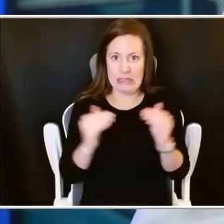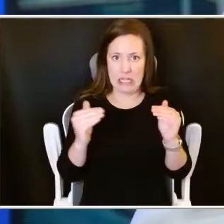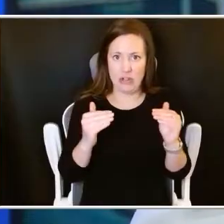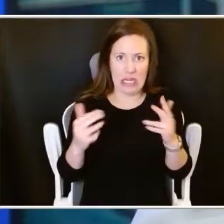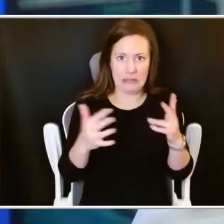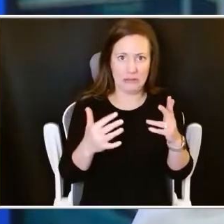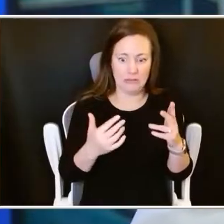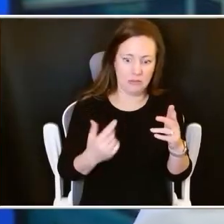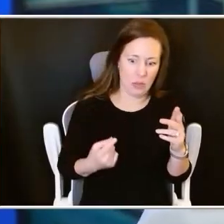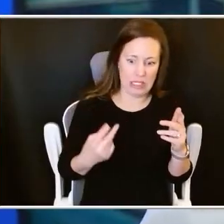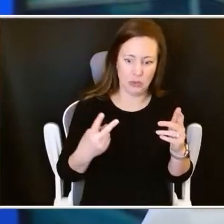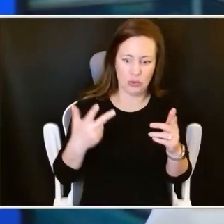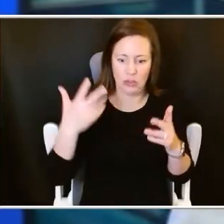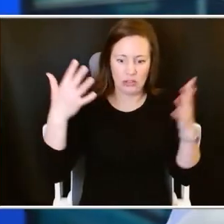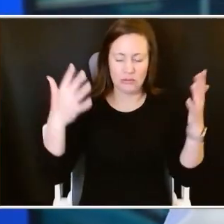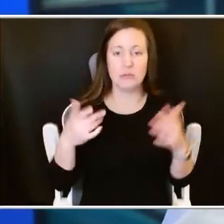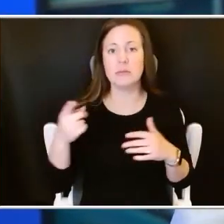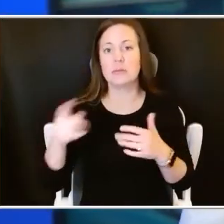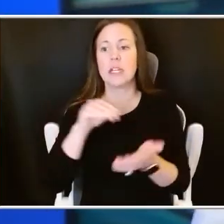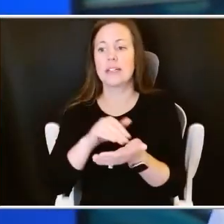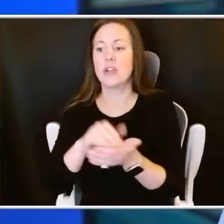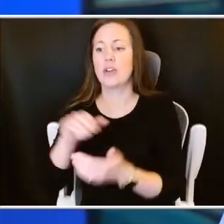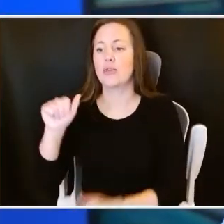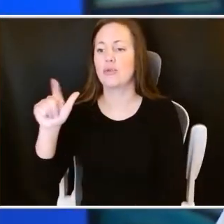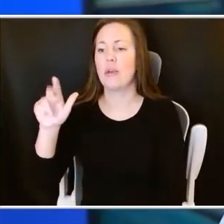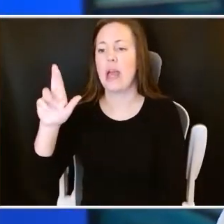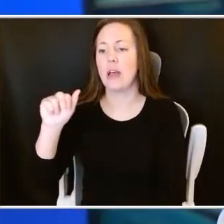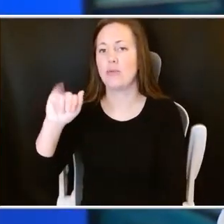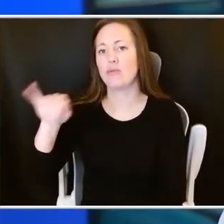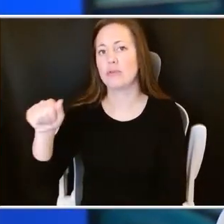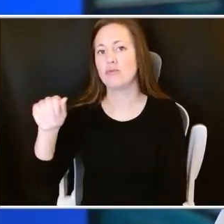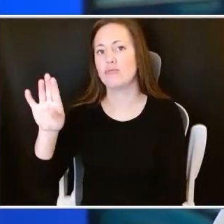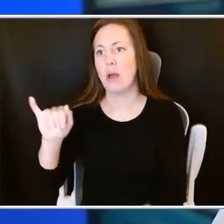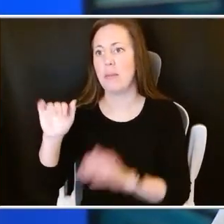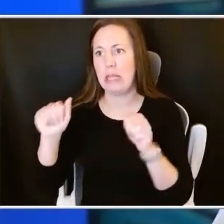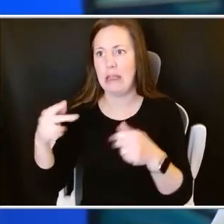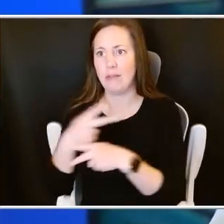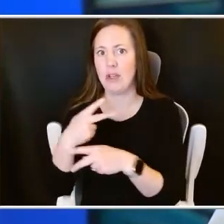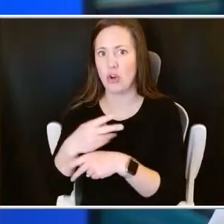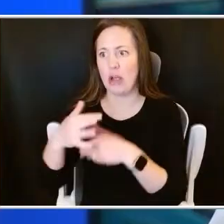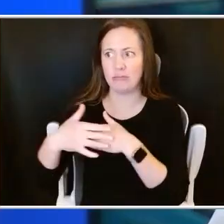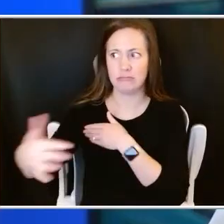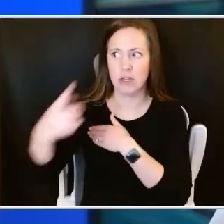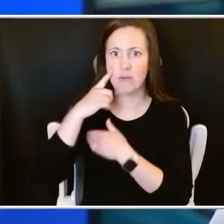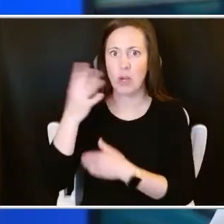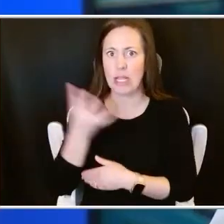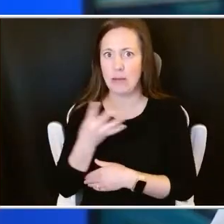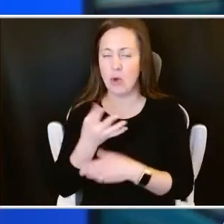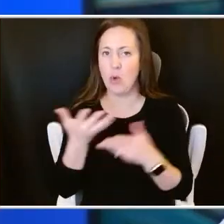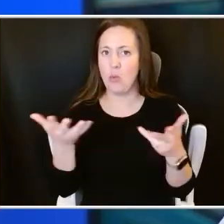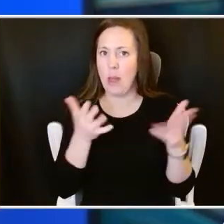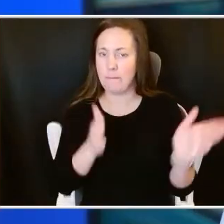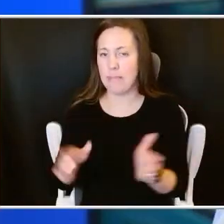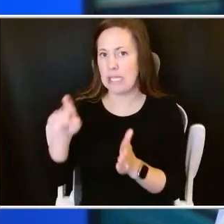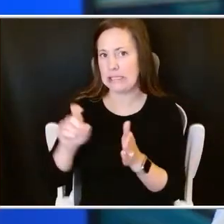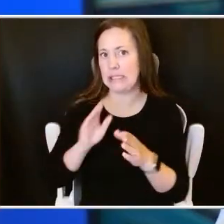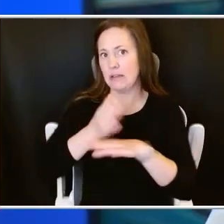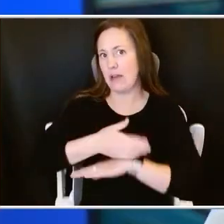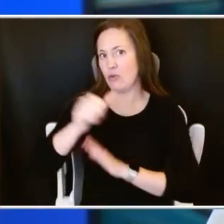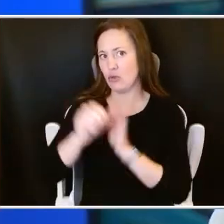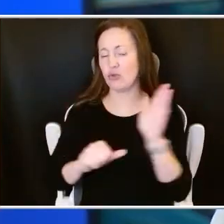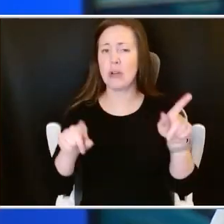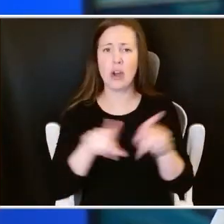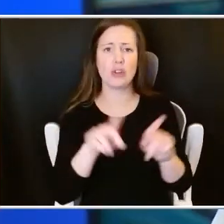his chemotherapy, whether it's needed or not needed, and what plans we need after surgery. But also so that we can try to decrease the